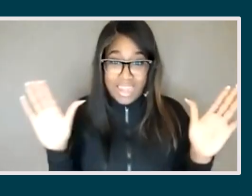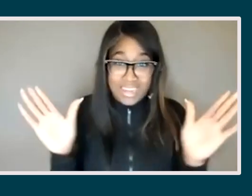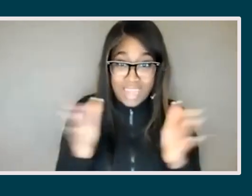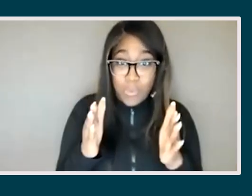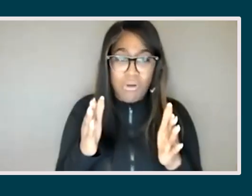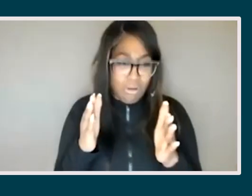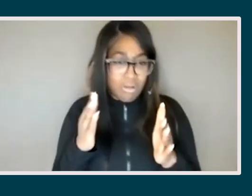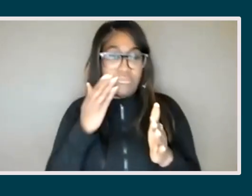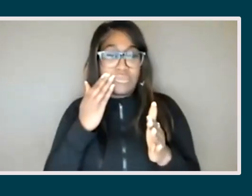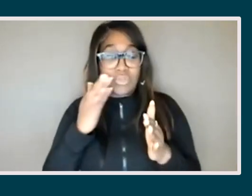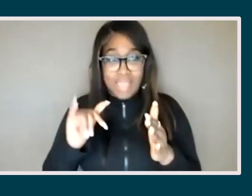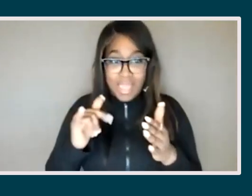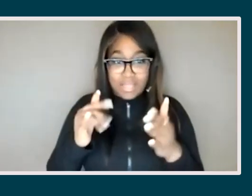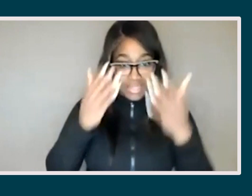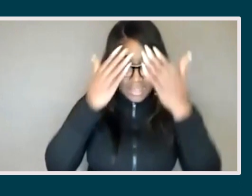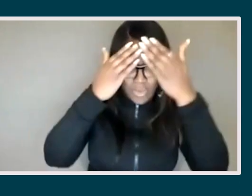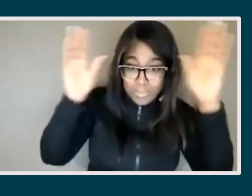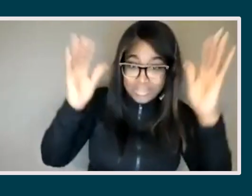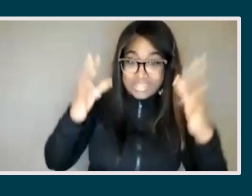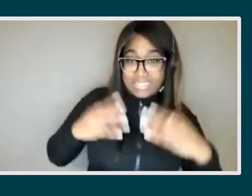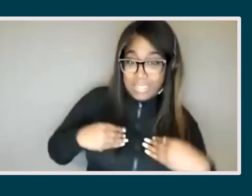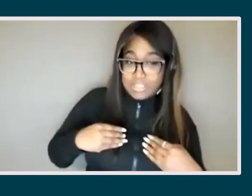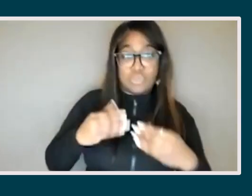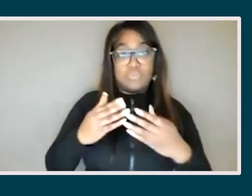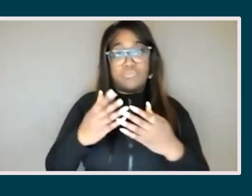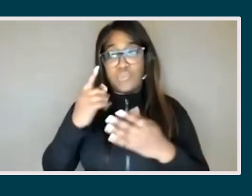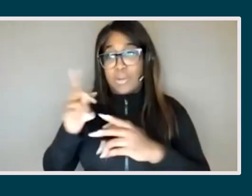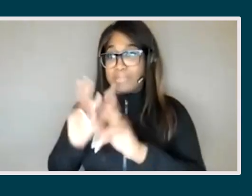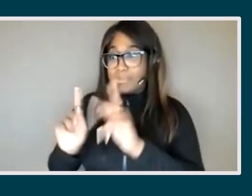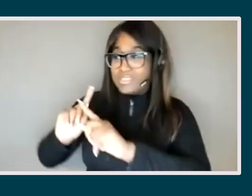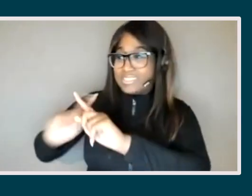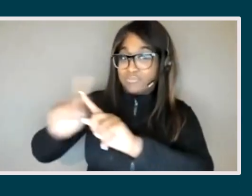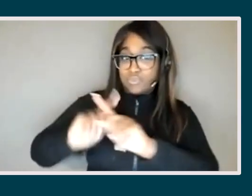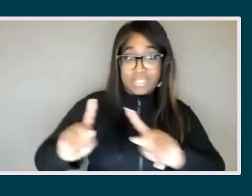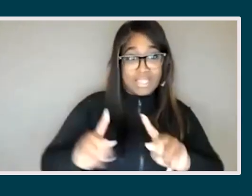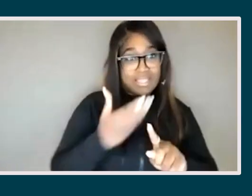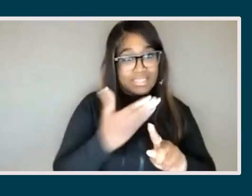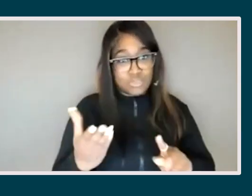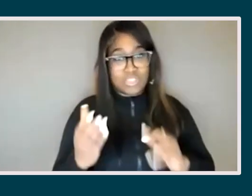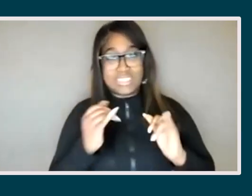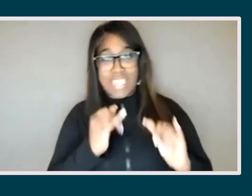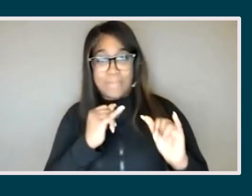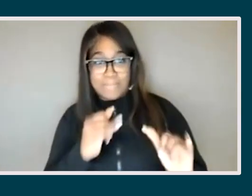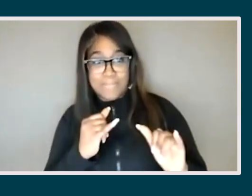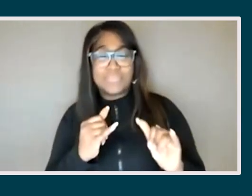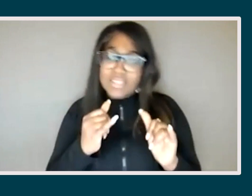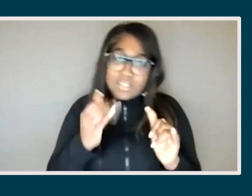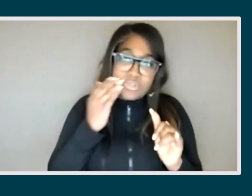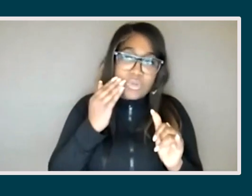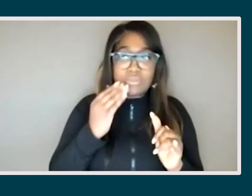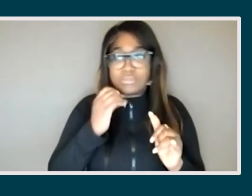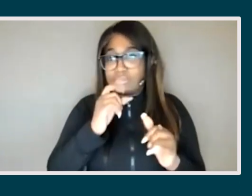acceptance and being open to, difference and similarity. It was unheard of,